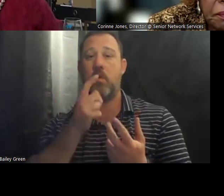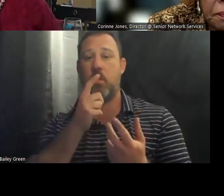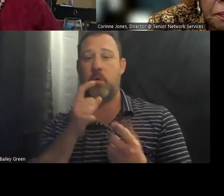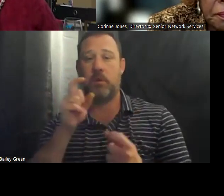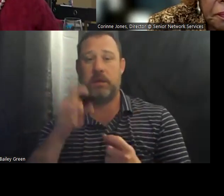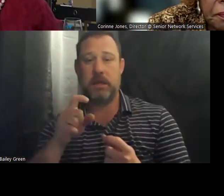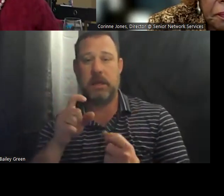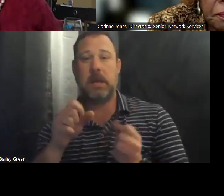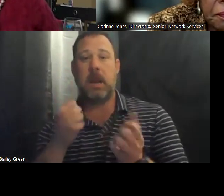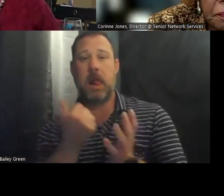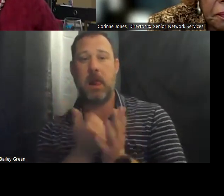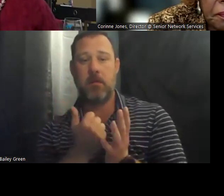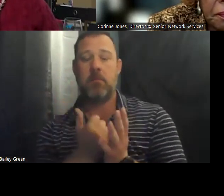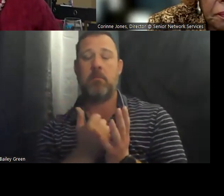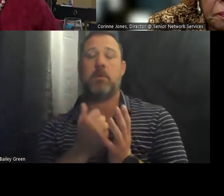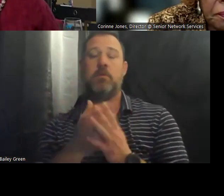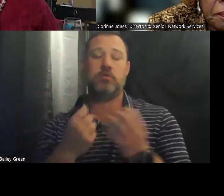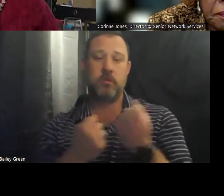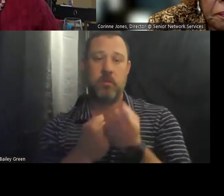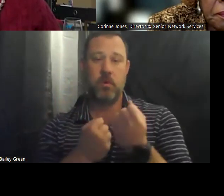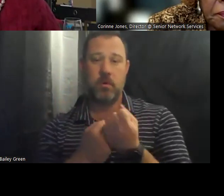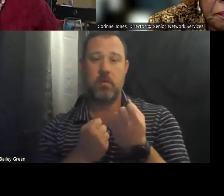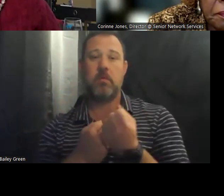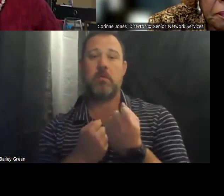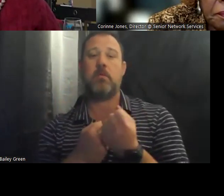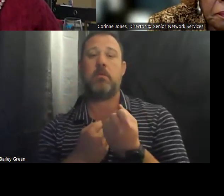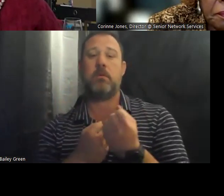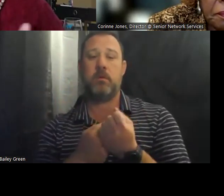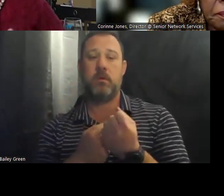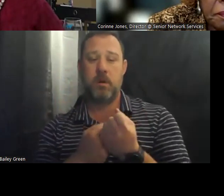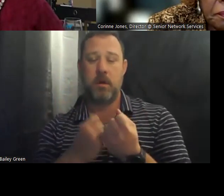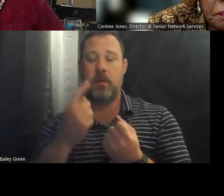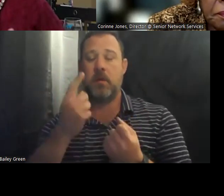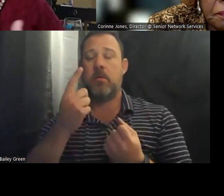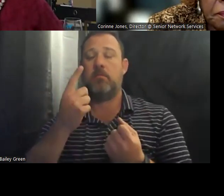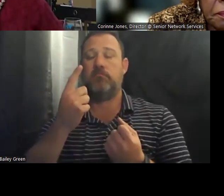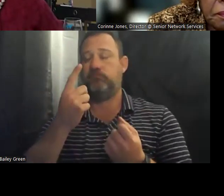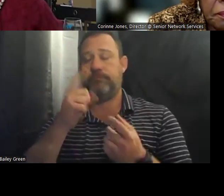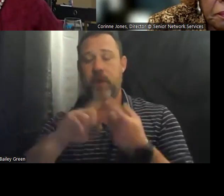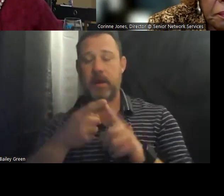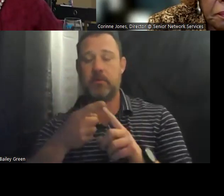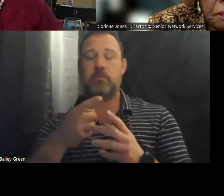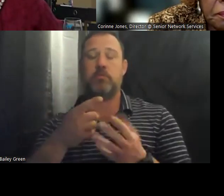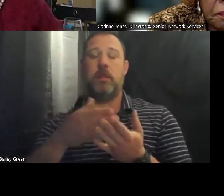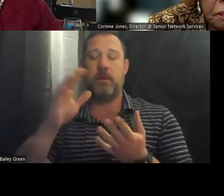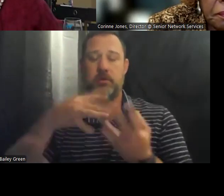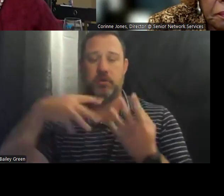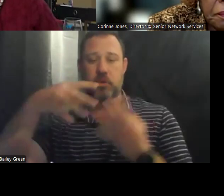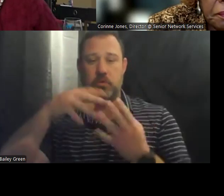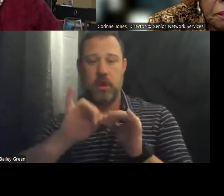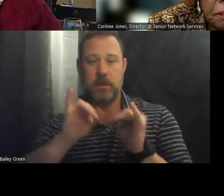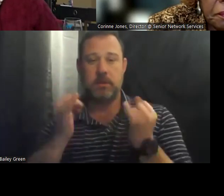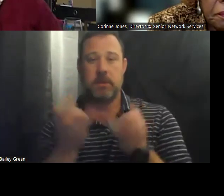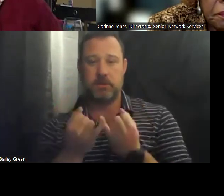help and support around the home and just wanted companionship, a friend to eliminate the social